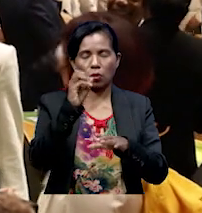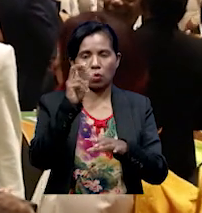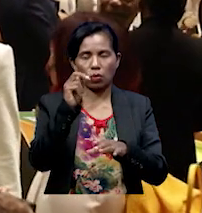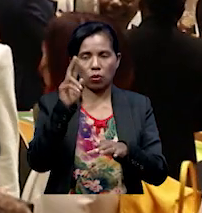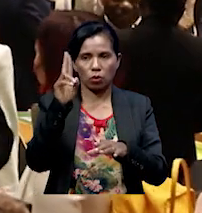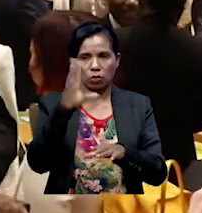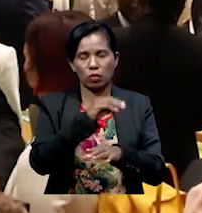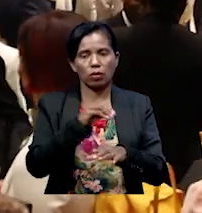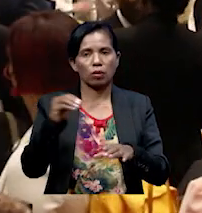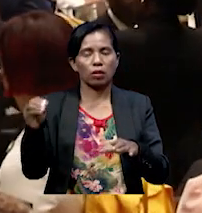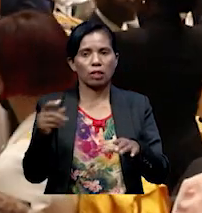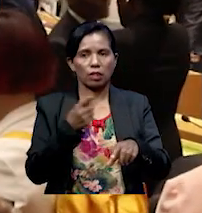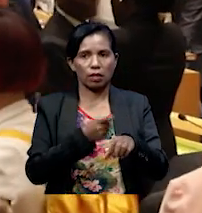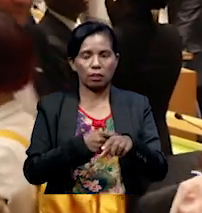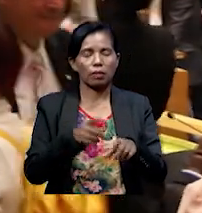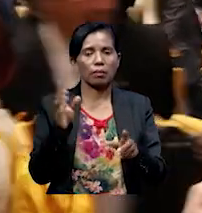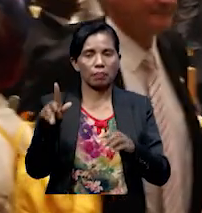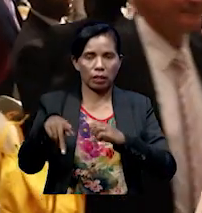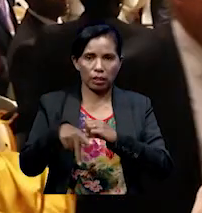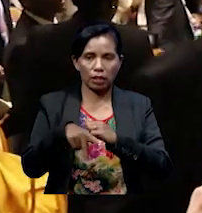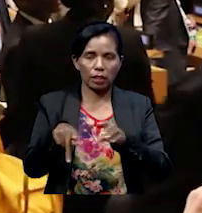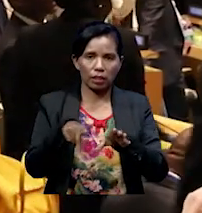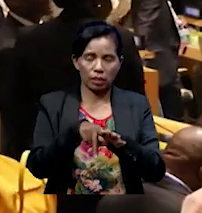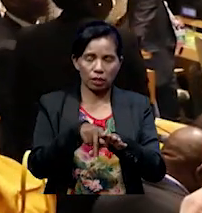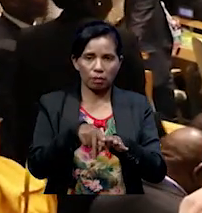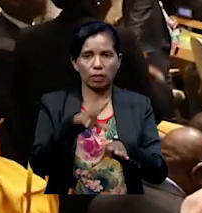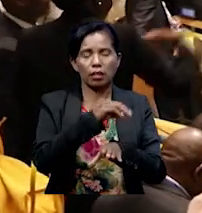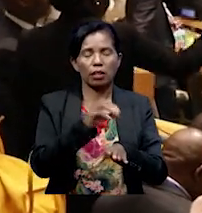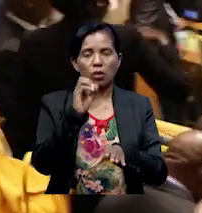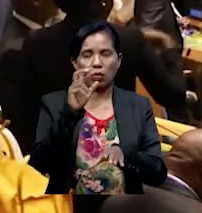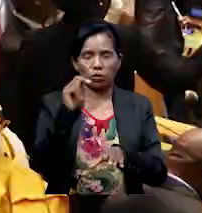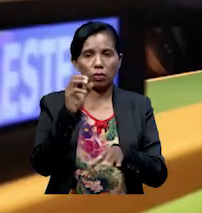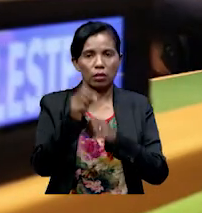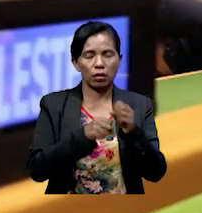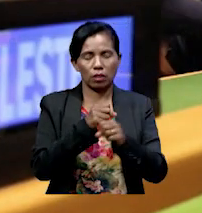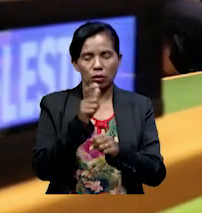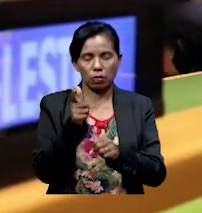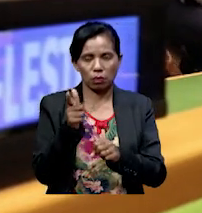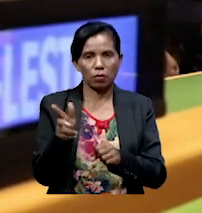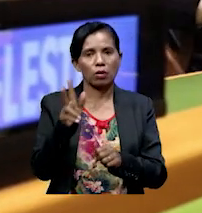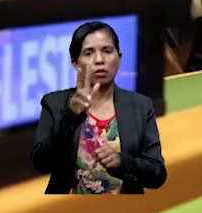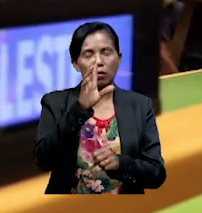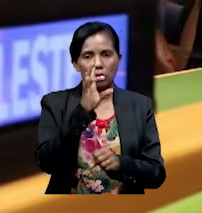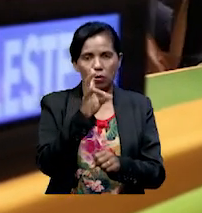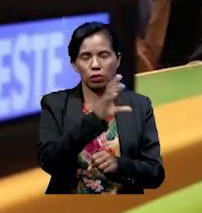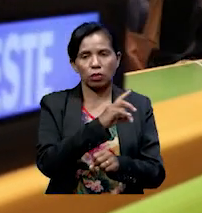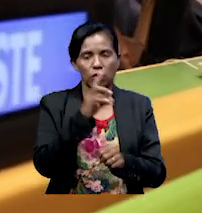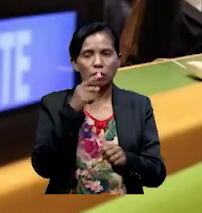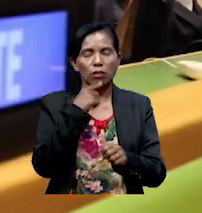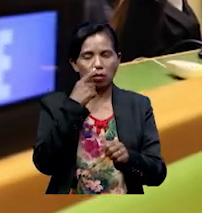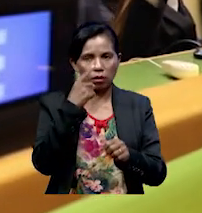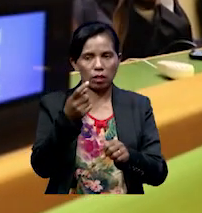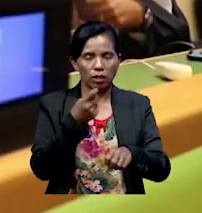ia Assembleia Geral ONU badala hitunulo resin hitu chefe estado halo discurso foco ba desenvolvimento ia railaran